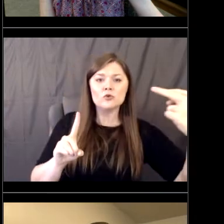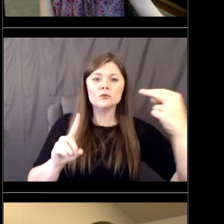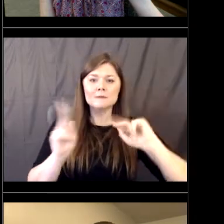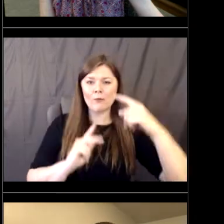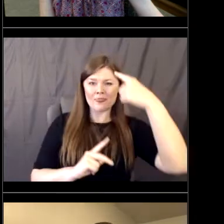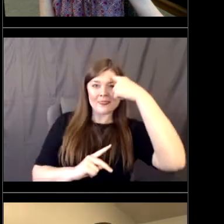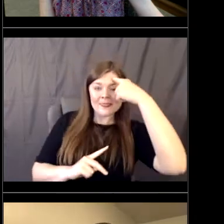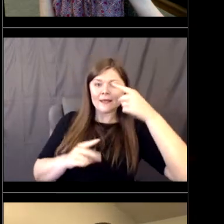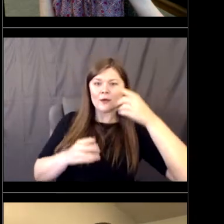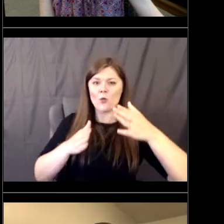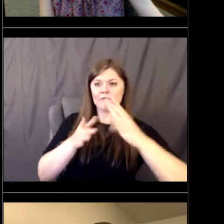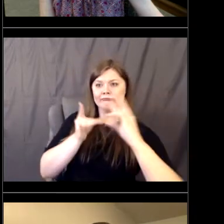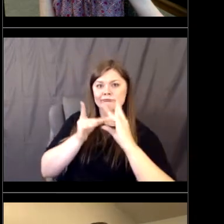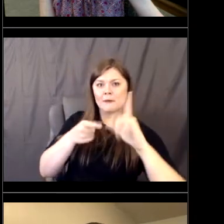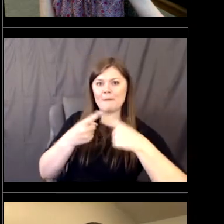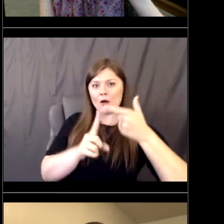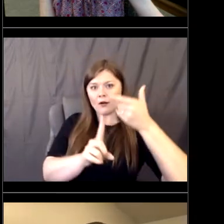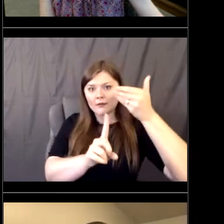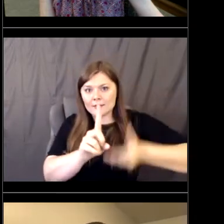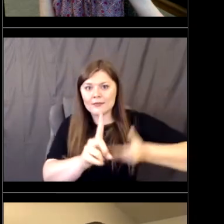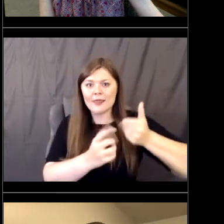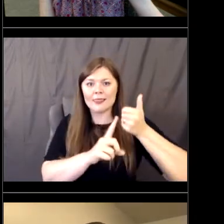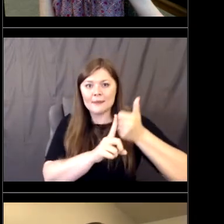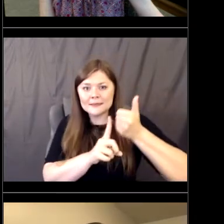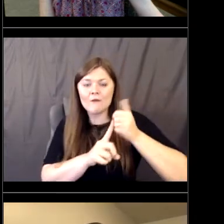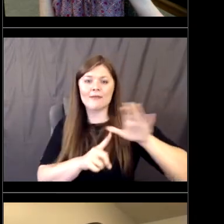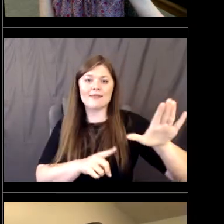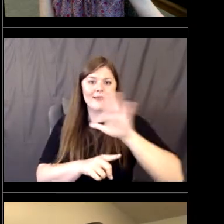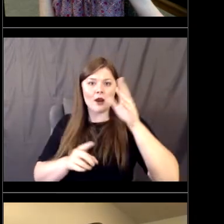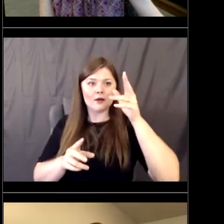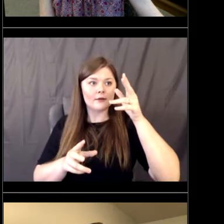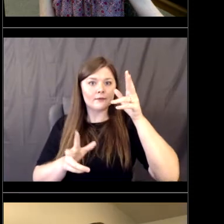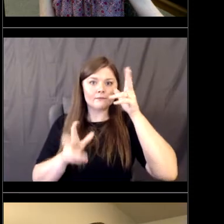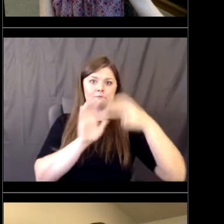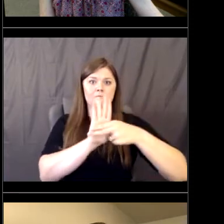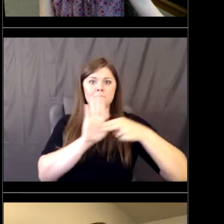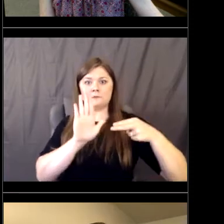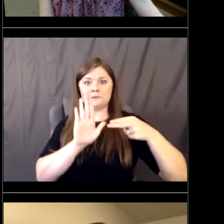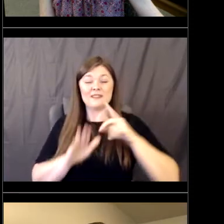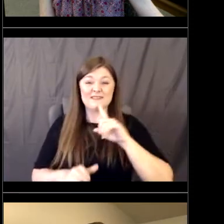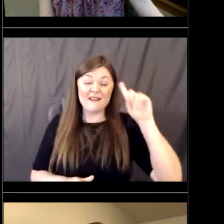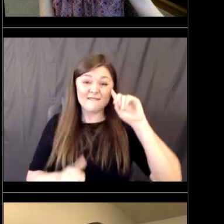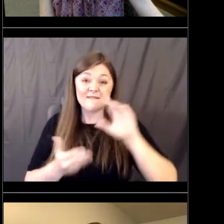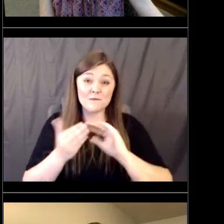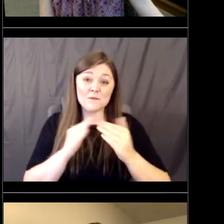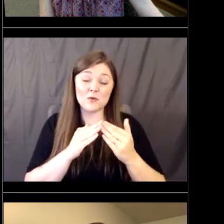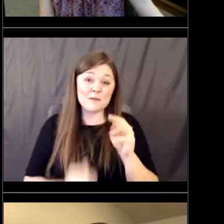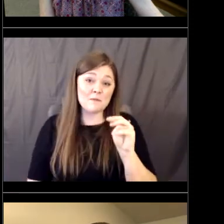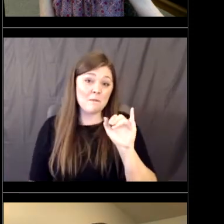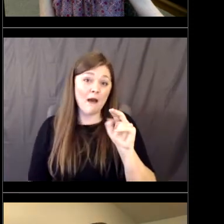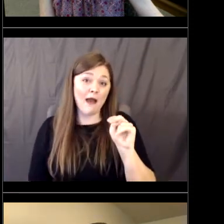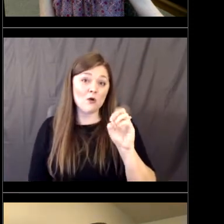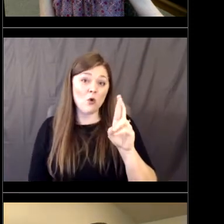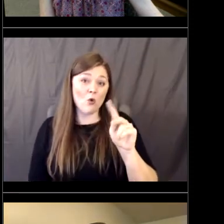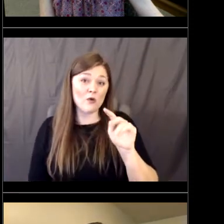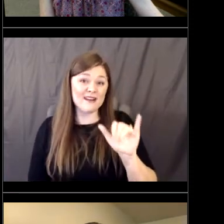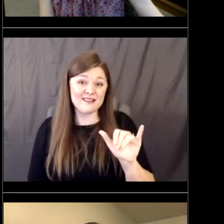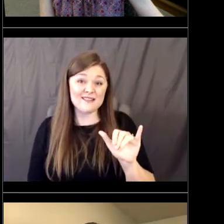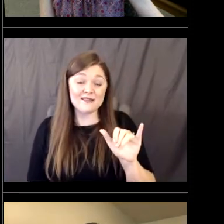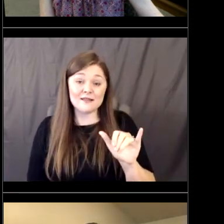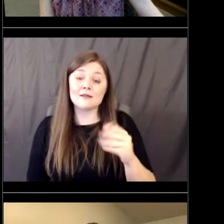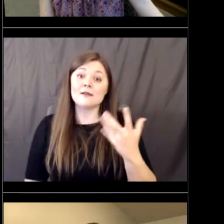and communicate about themselves and perceive themselves within the world. And the deaf community is a minority community. So with some things, obviously there